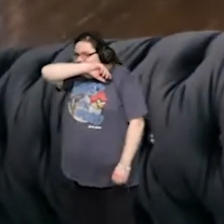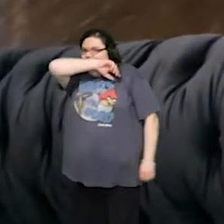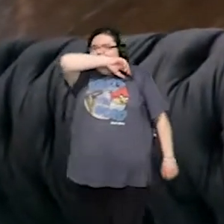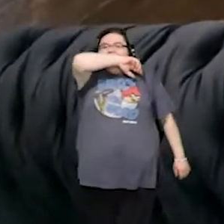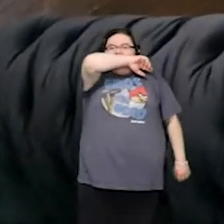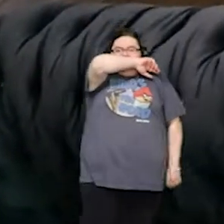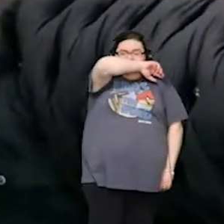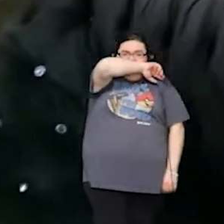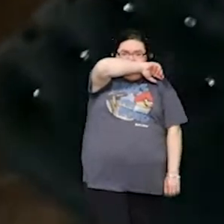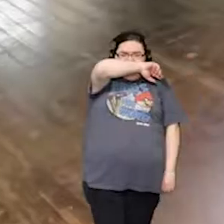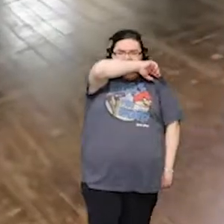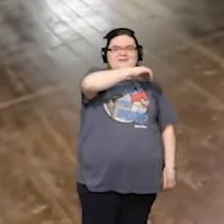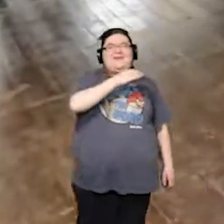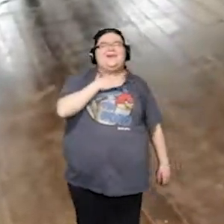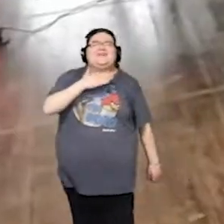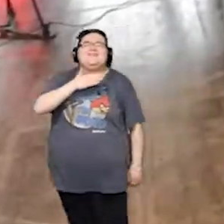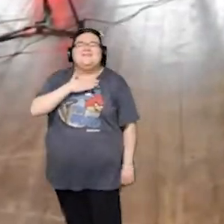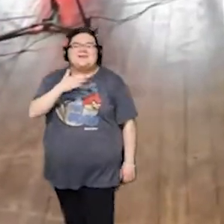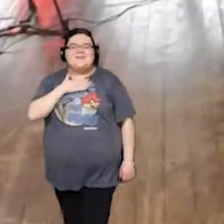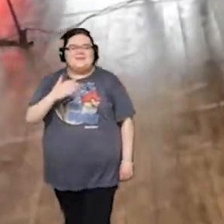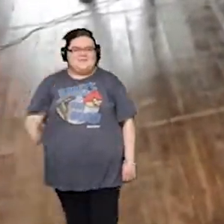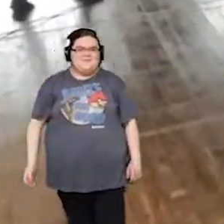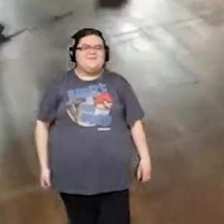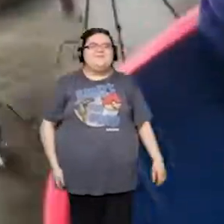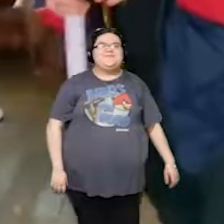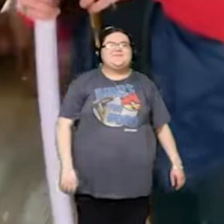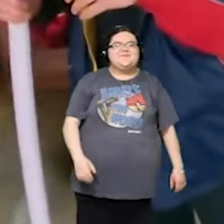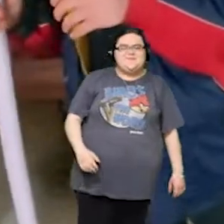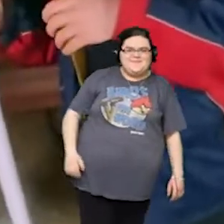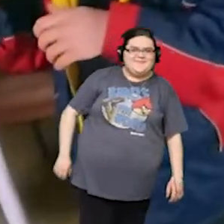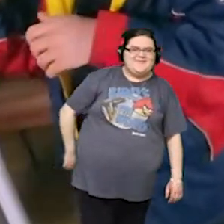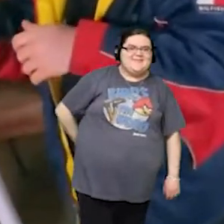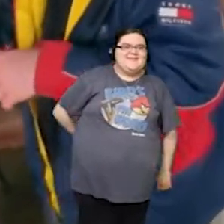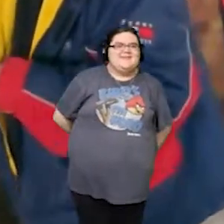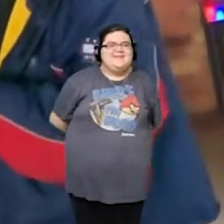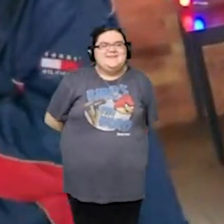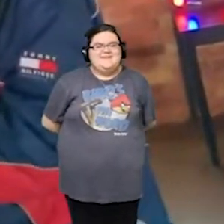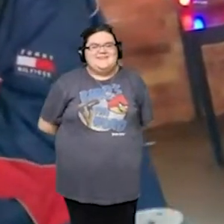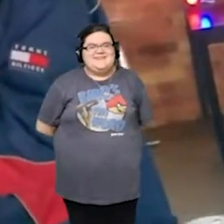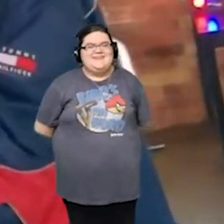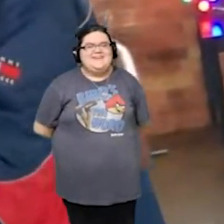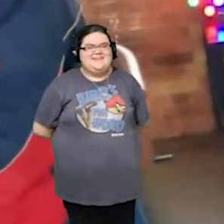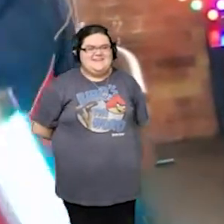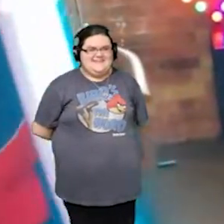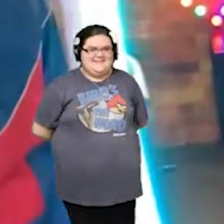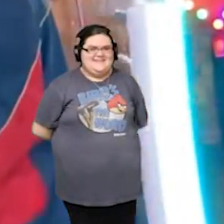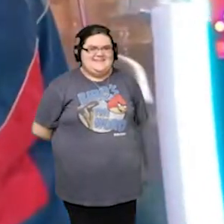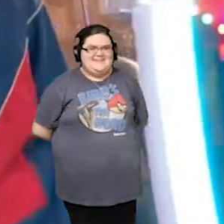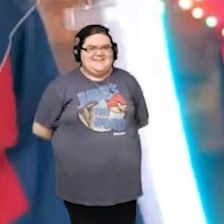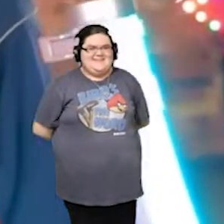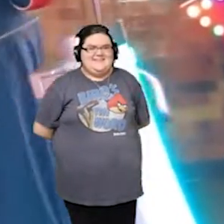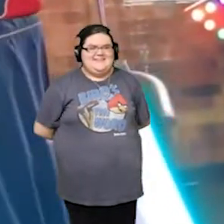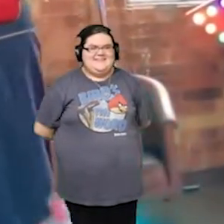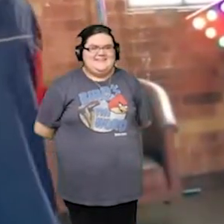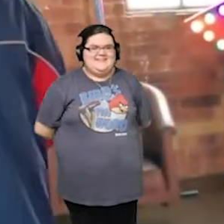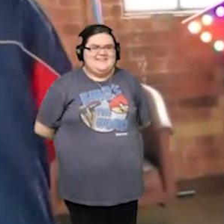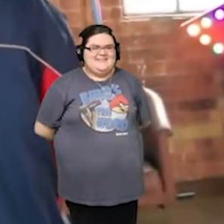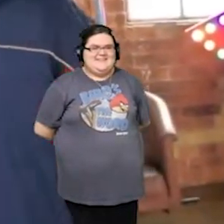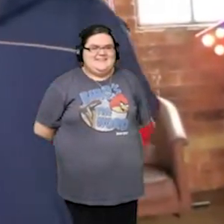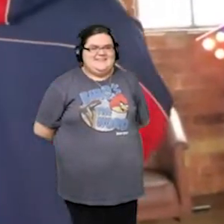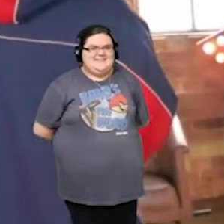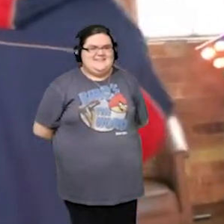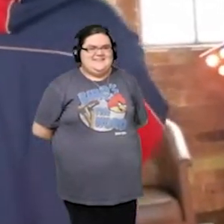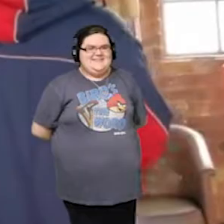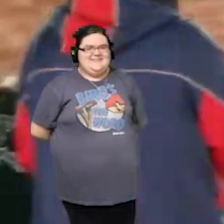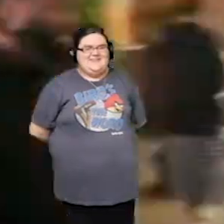in the background. Maybe like that. Ethan, sorry, I got a tickle in my throat. Thank you for having me down. A very big opportunity for me. Huge. I can't wait to get busy on that. Really? Yeah. There's not